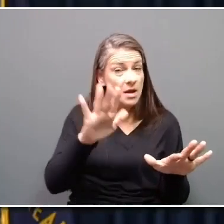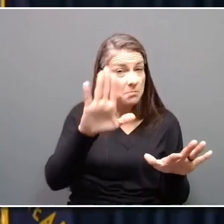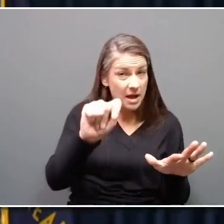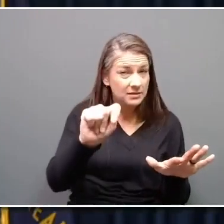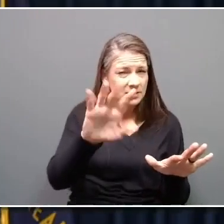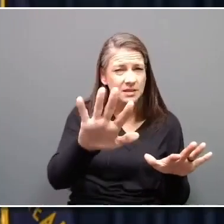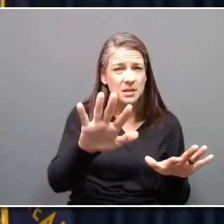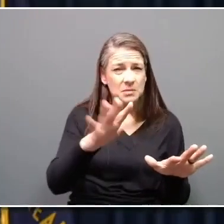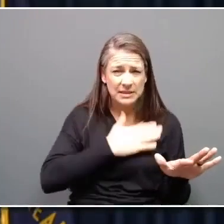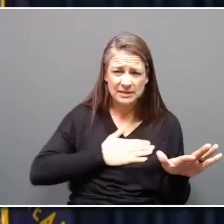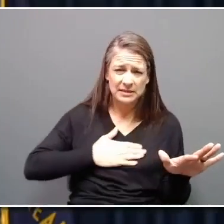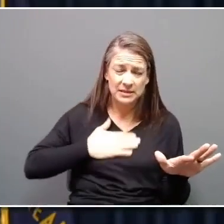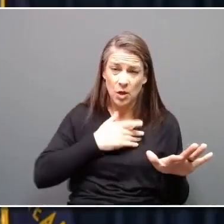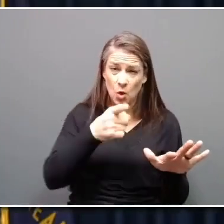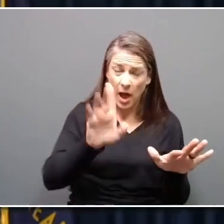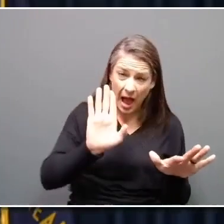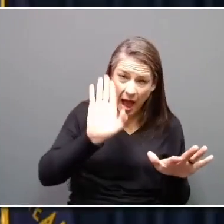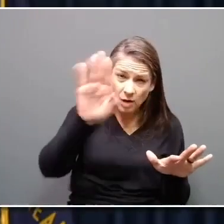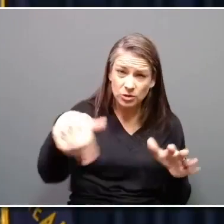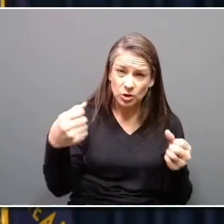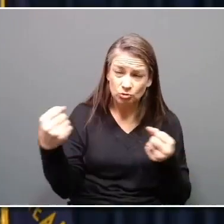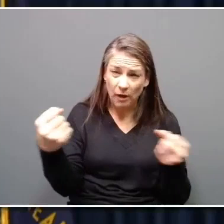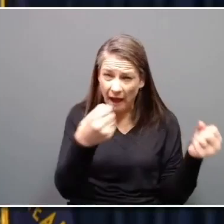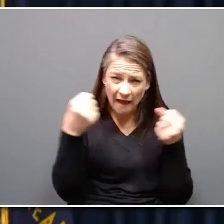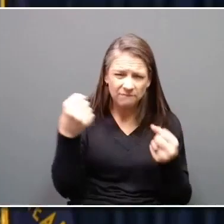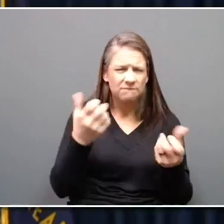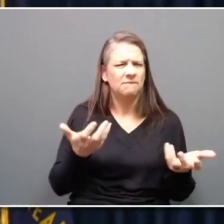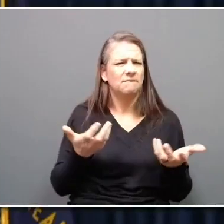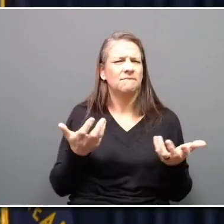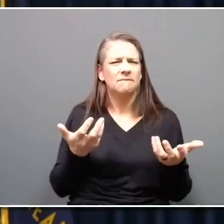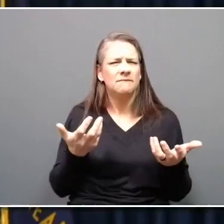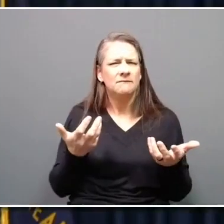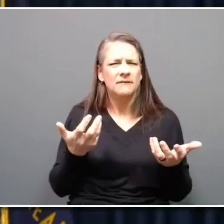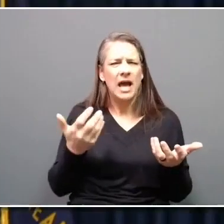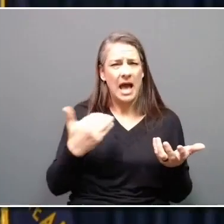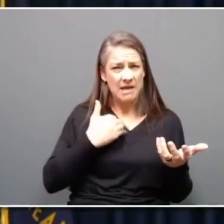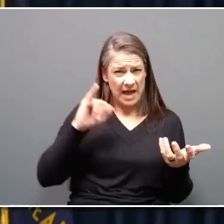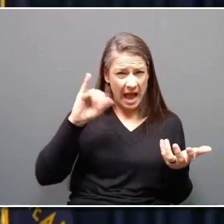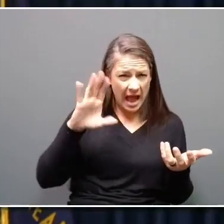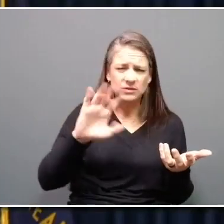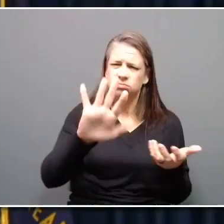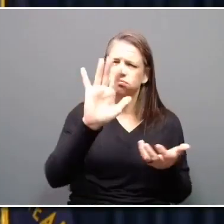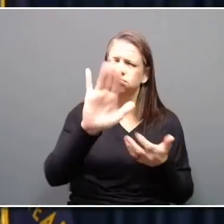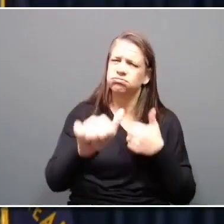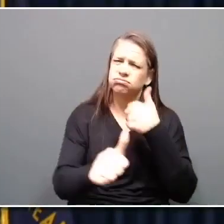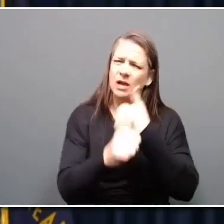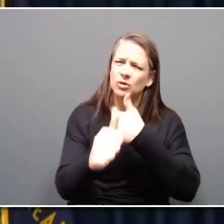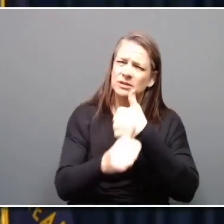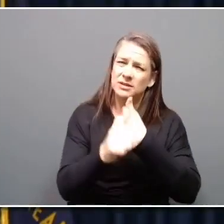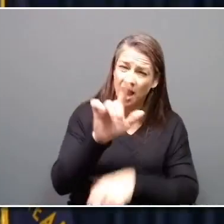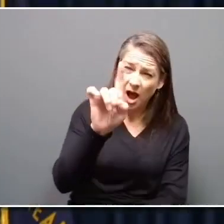out when there is significant accumulation, when there is ice, is dangerous. 160 stranded